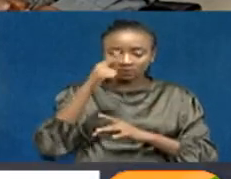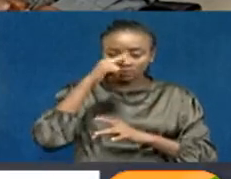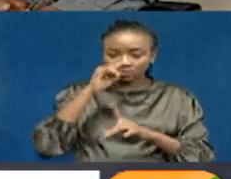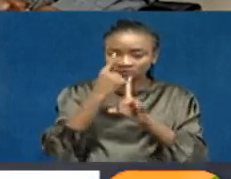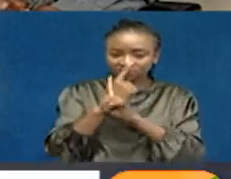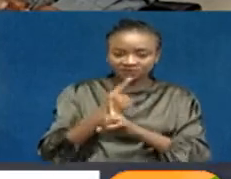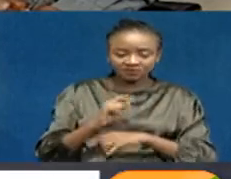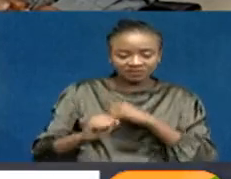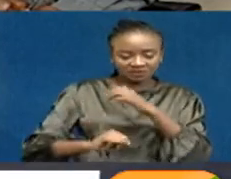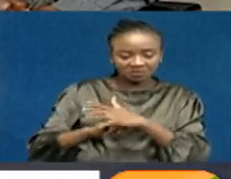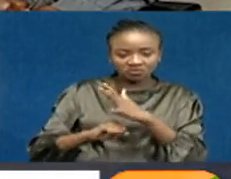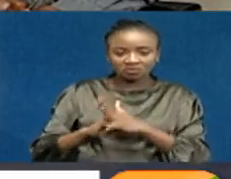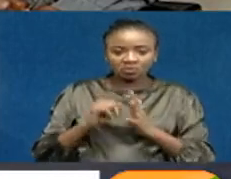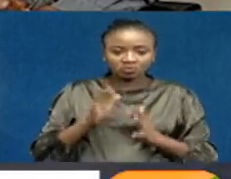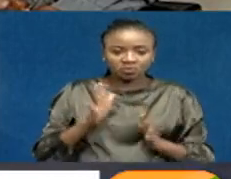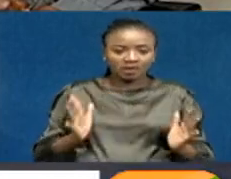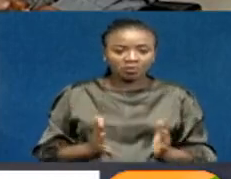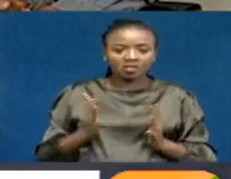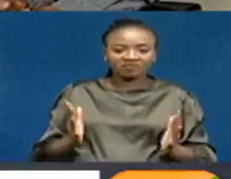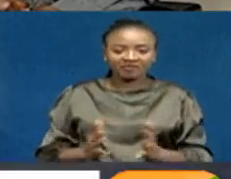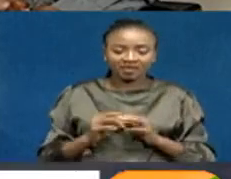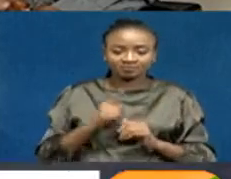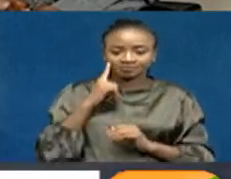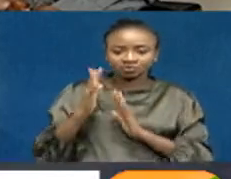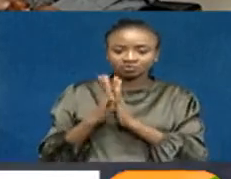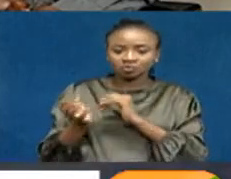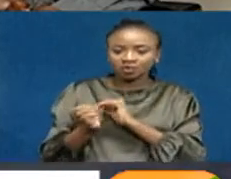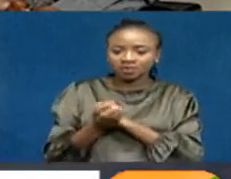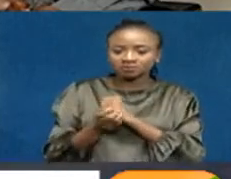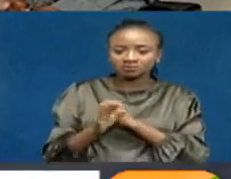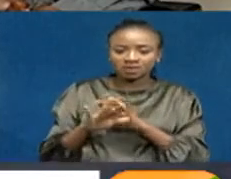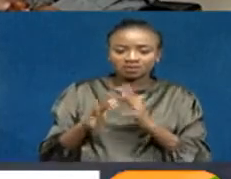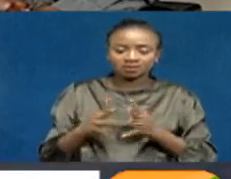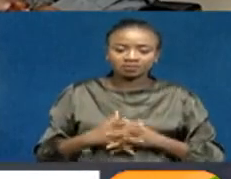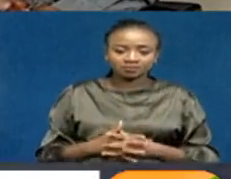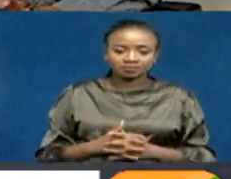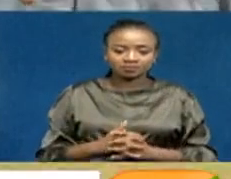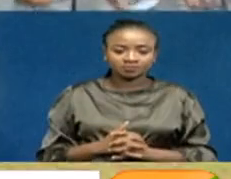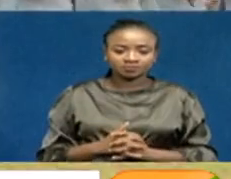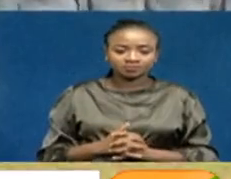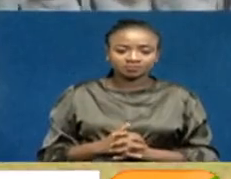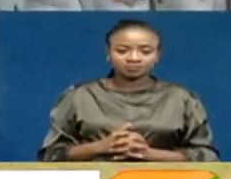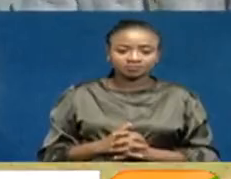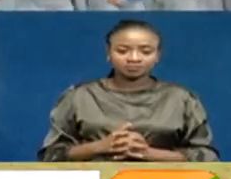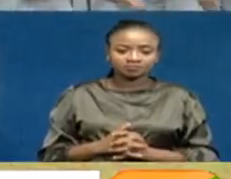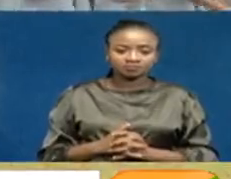the welfare of women. Citizen TV's Seth Olale followed the celebrations.